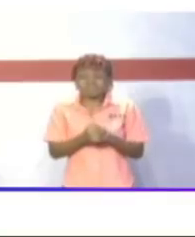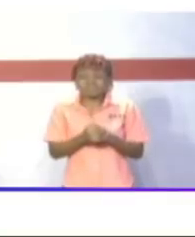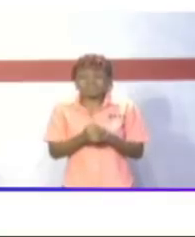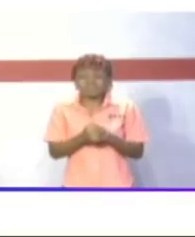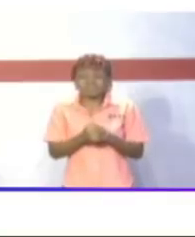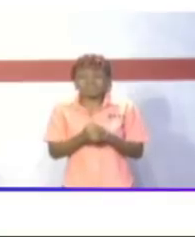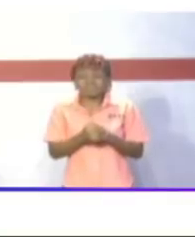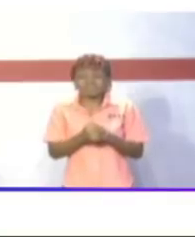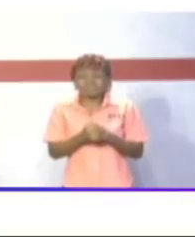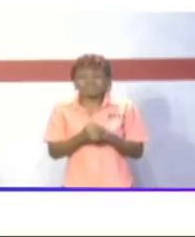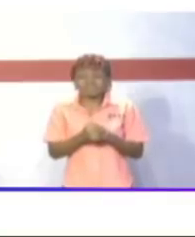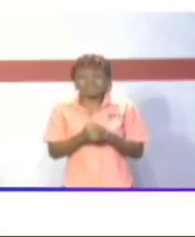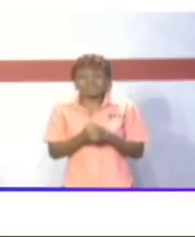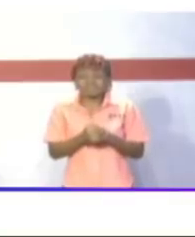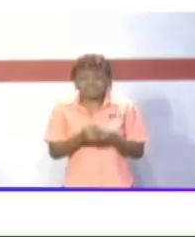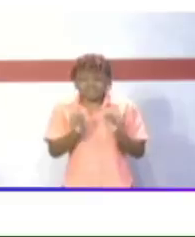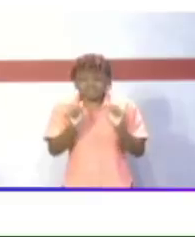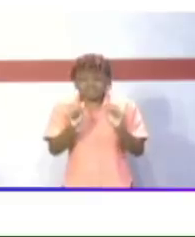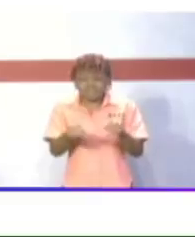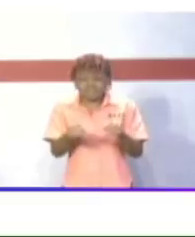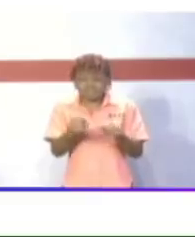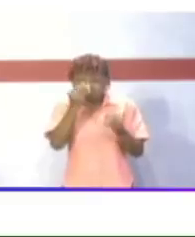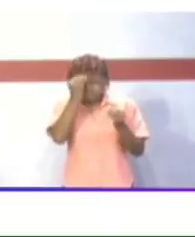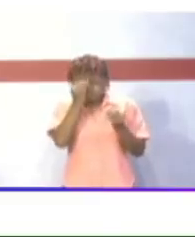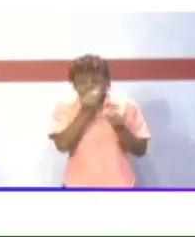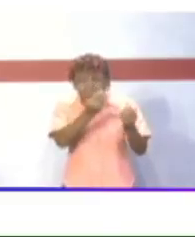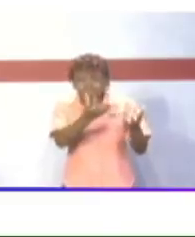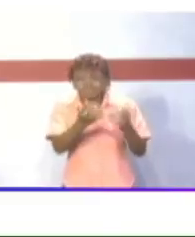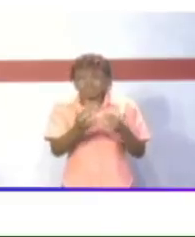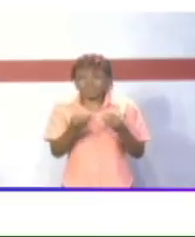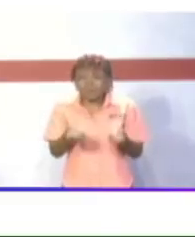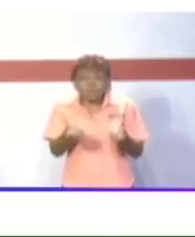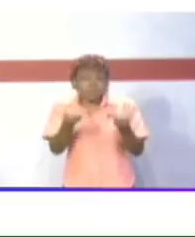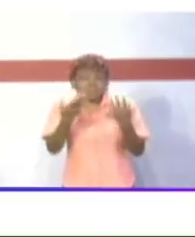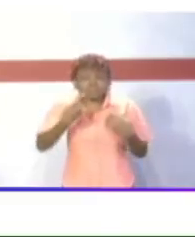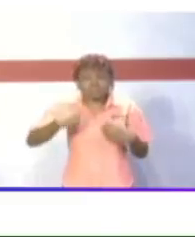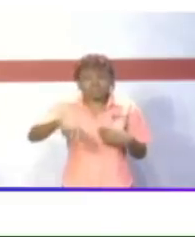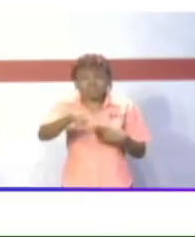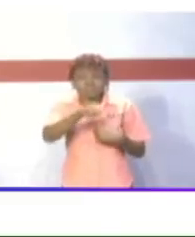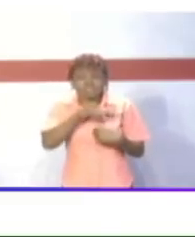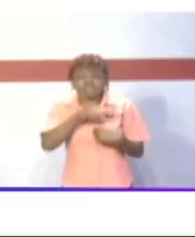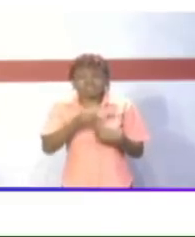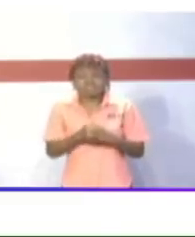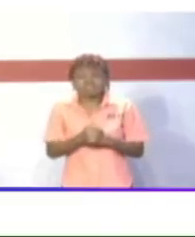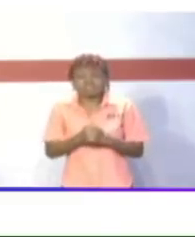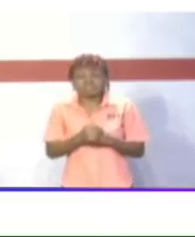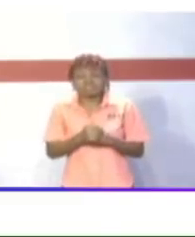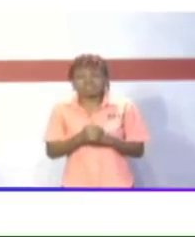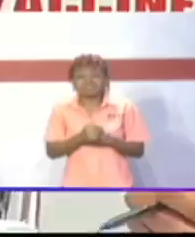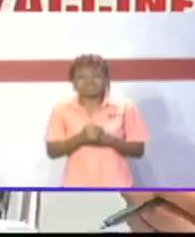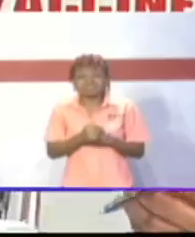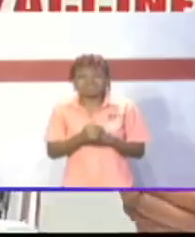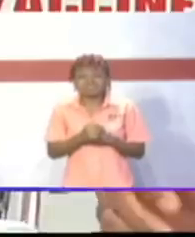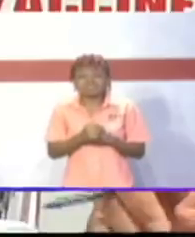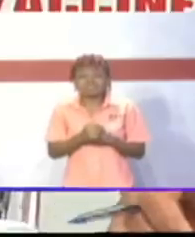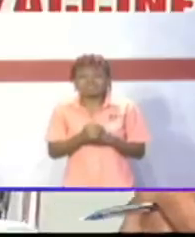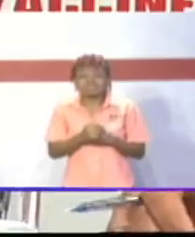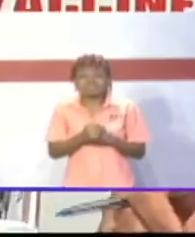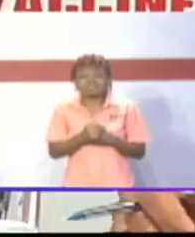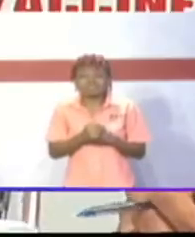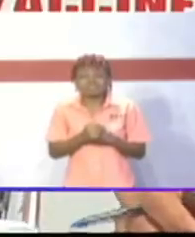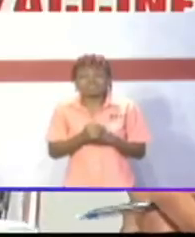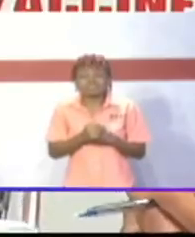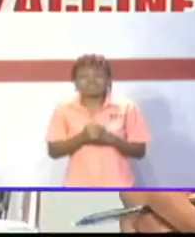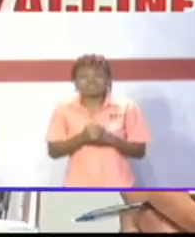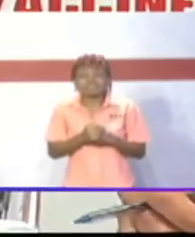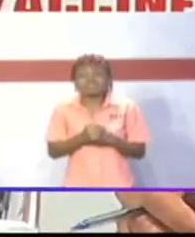they vaccinated? And were they in the ICU prior to their passing? Thank you. Thank you. So I will give